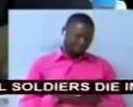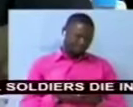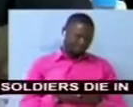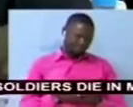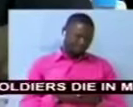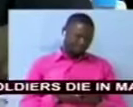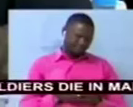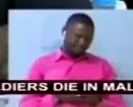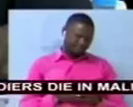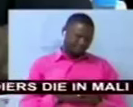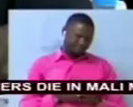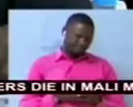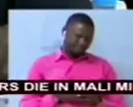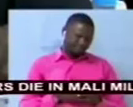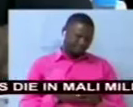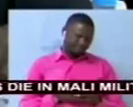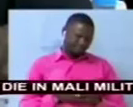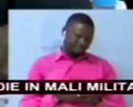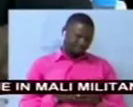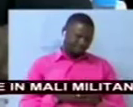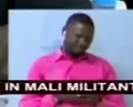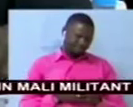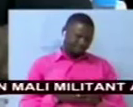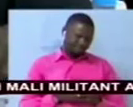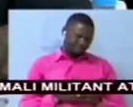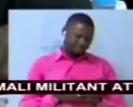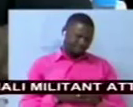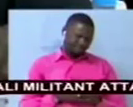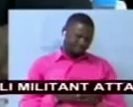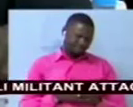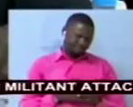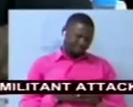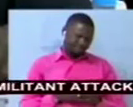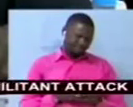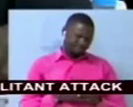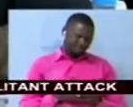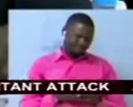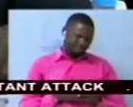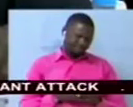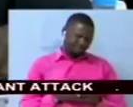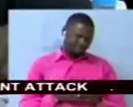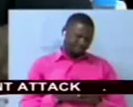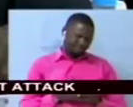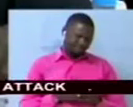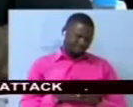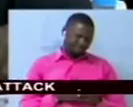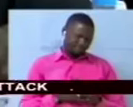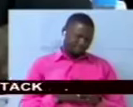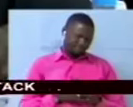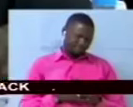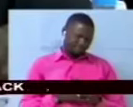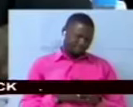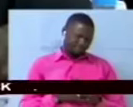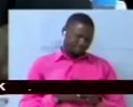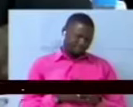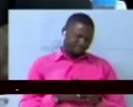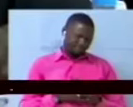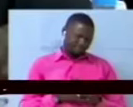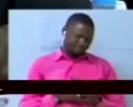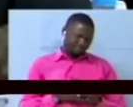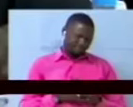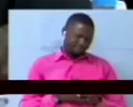These naked truths, albeit hard and painful, must be